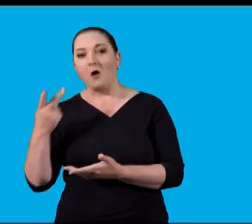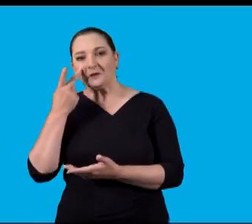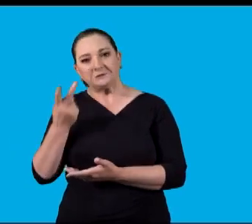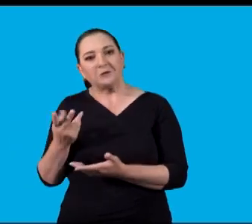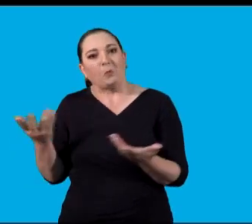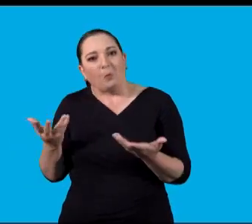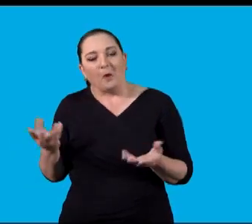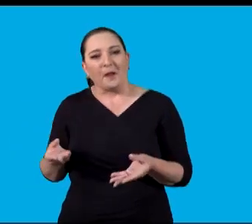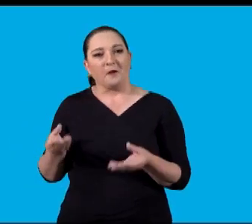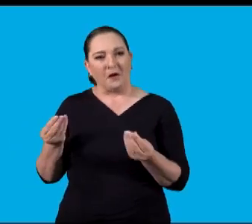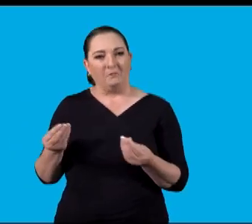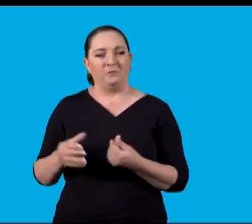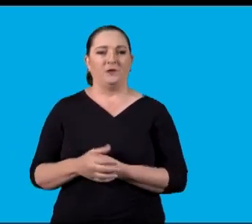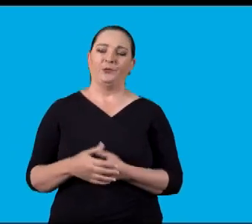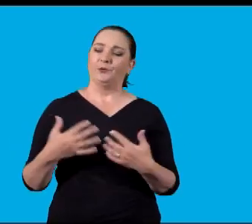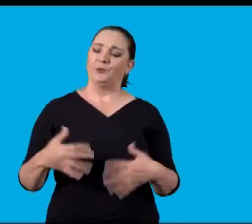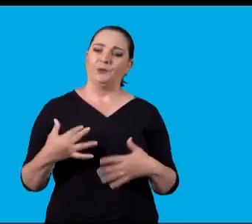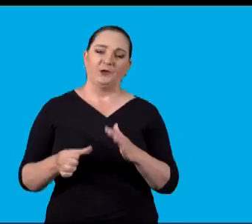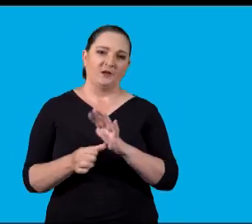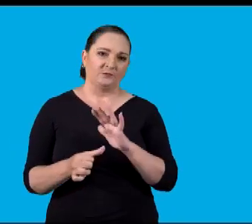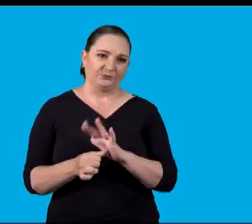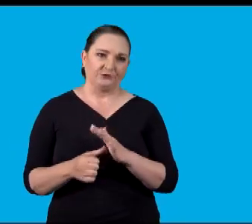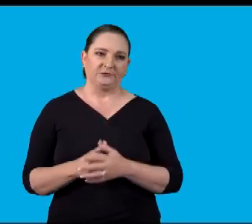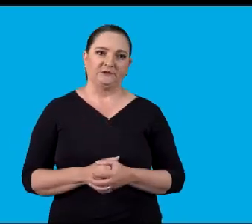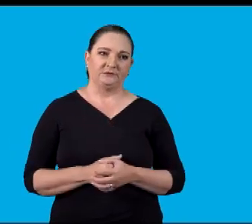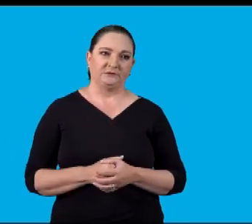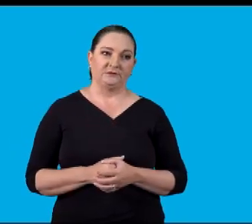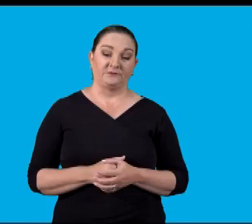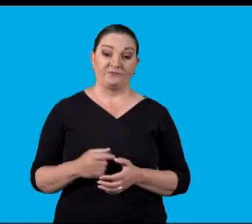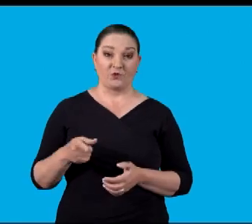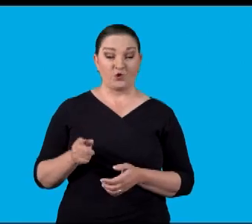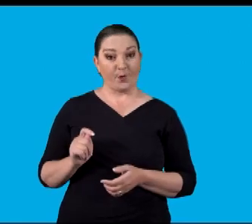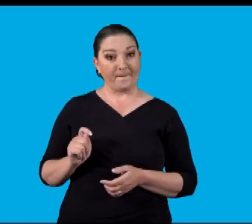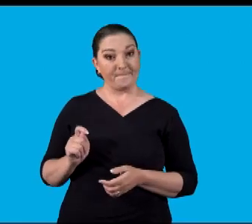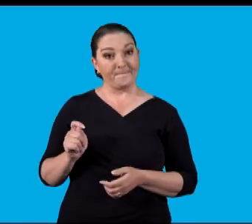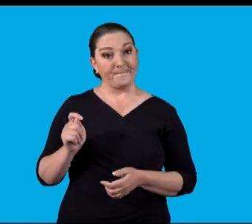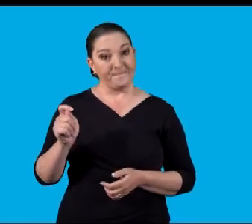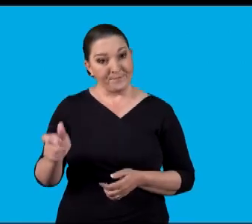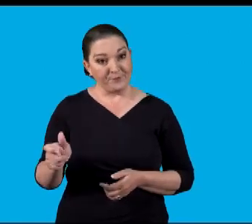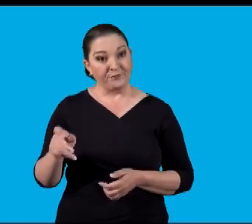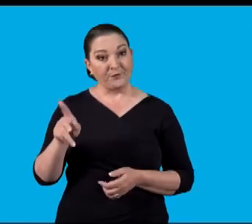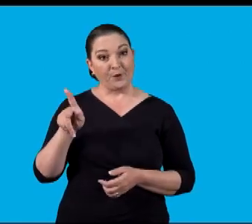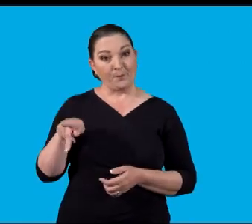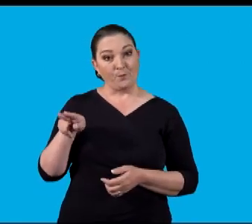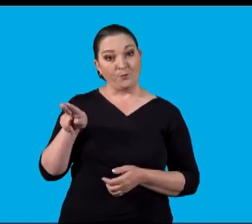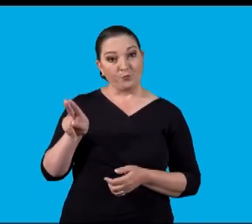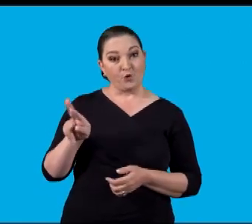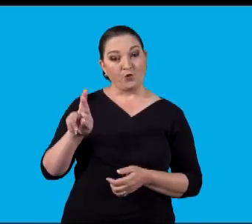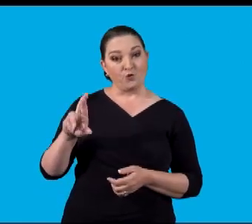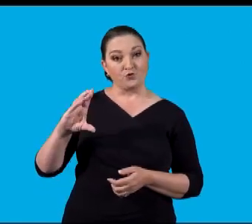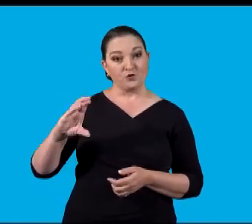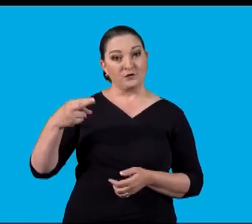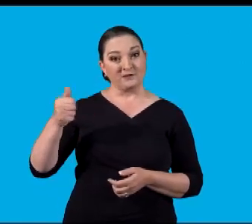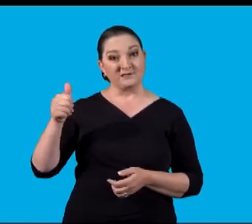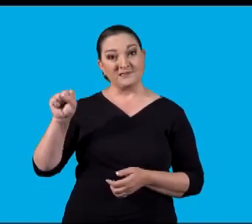the 1,490,000. Very key that once you are purchasing, that is a cash outflow because